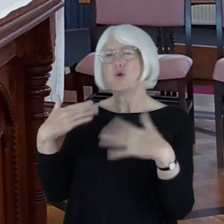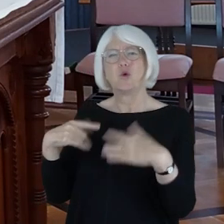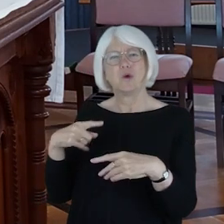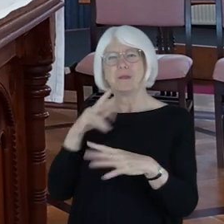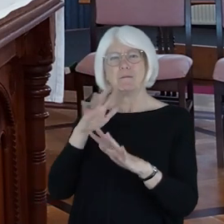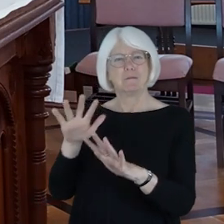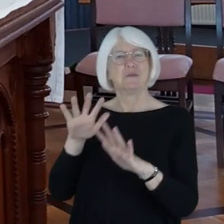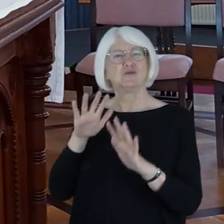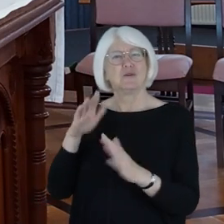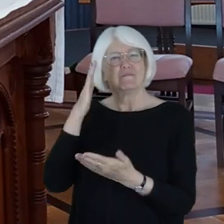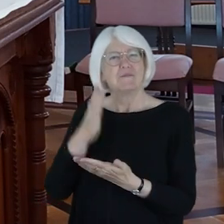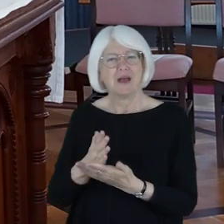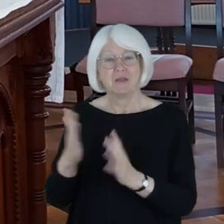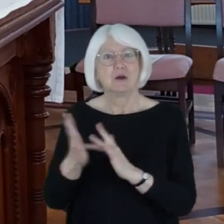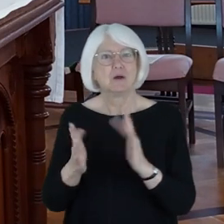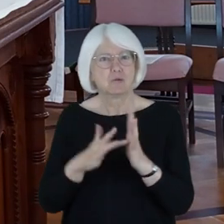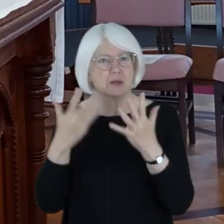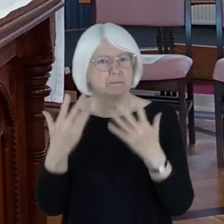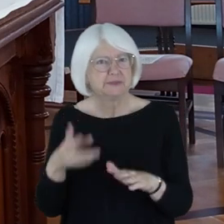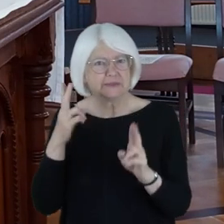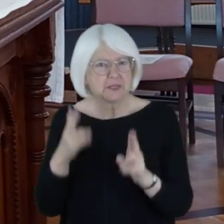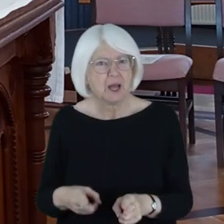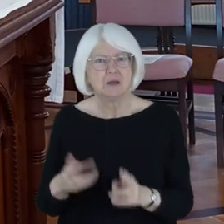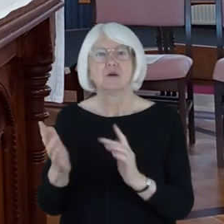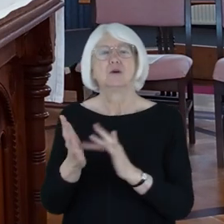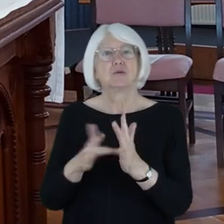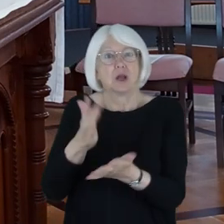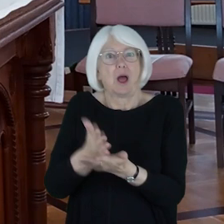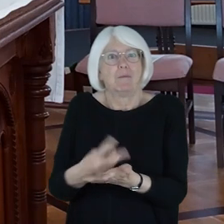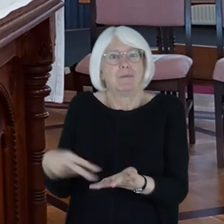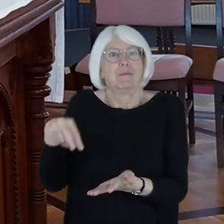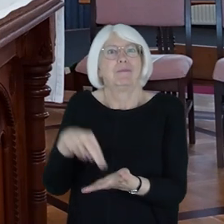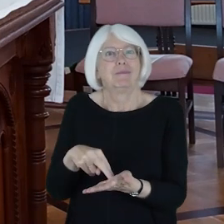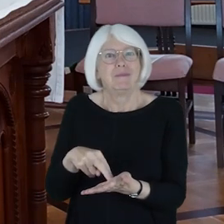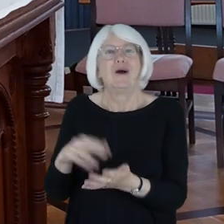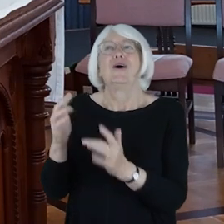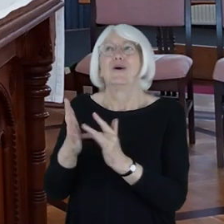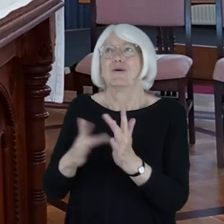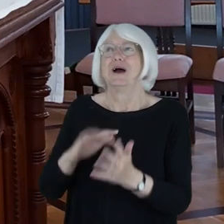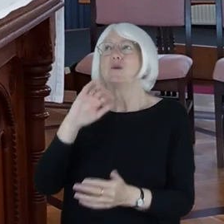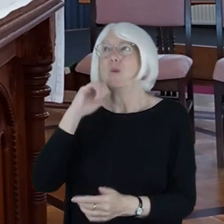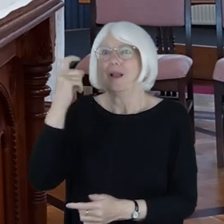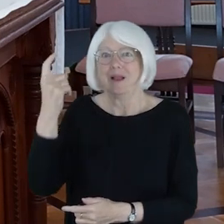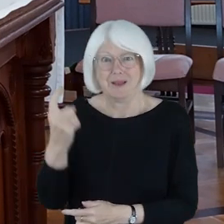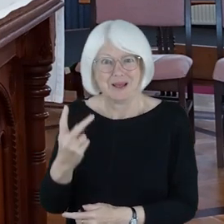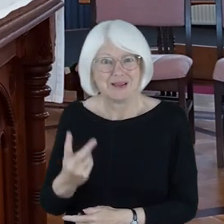faith. Christ has died. Christ is risen. Christ will come again.